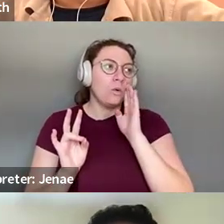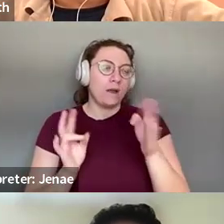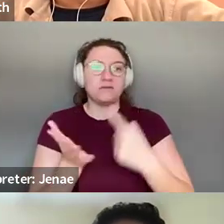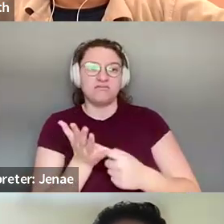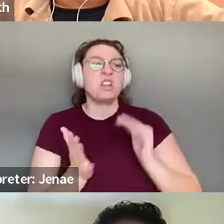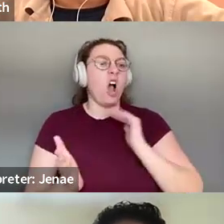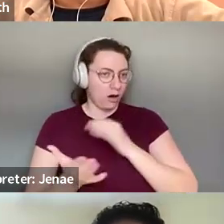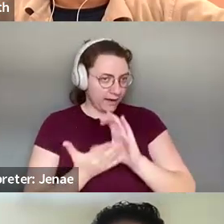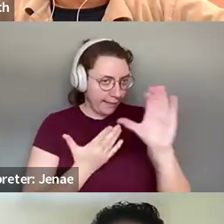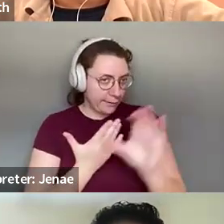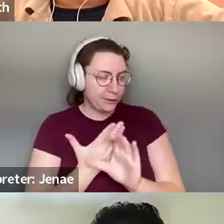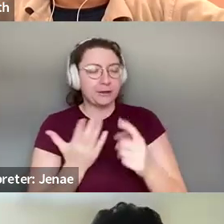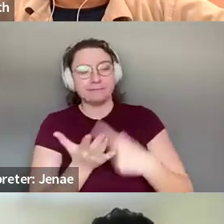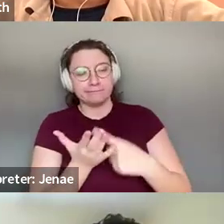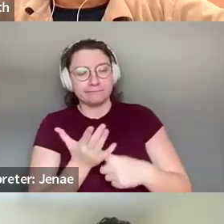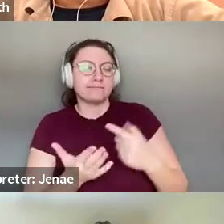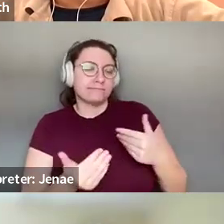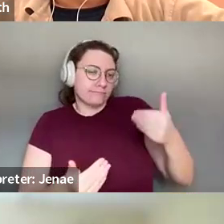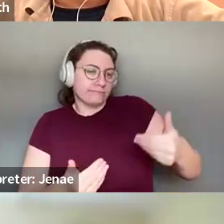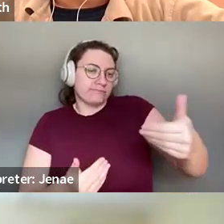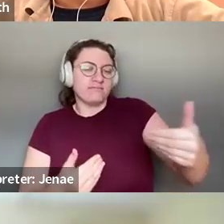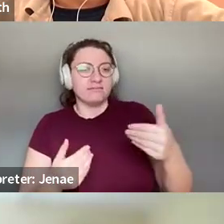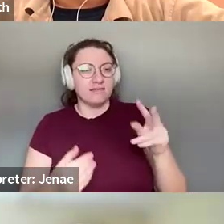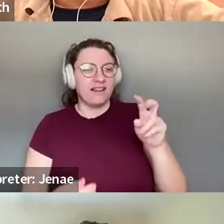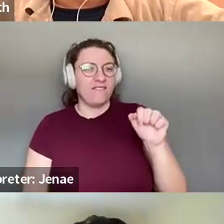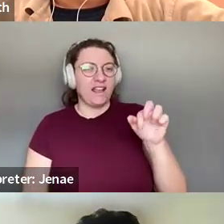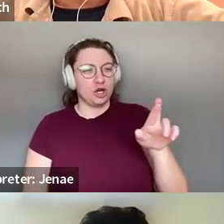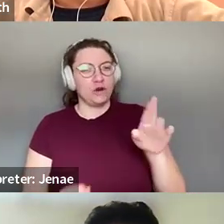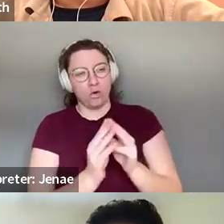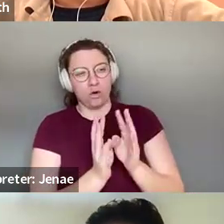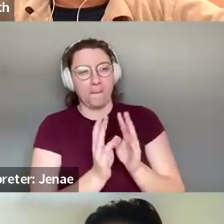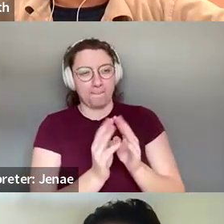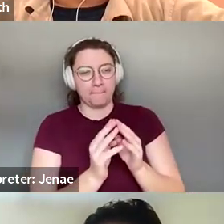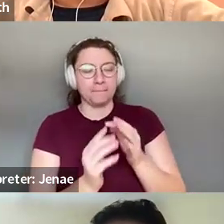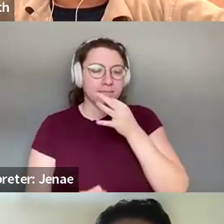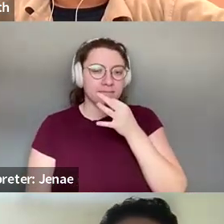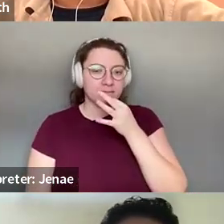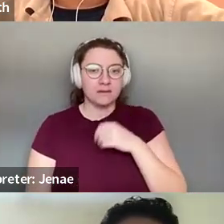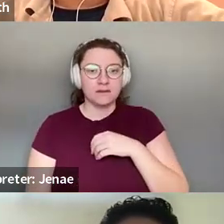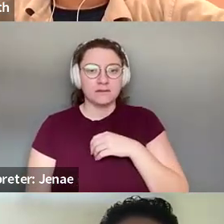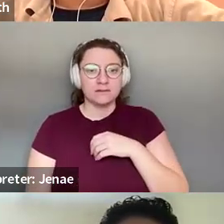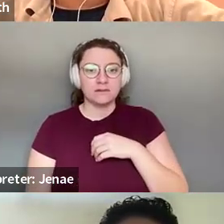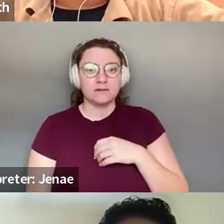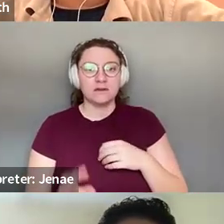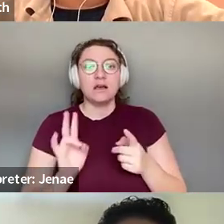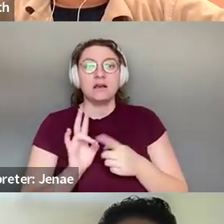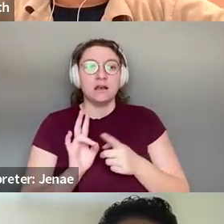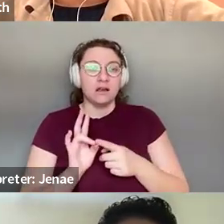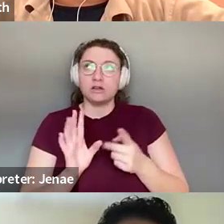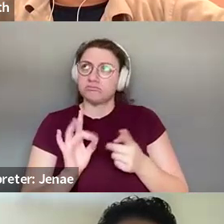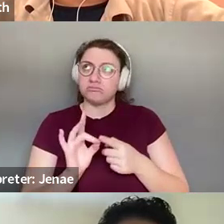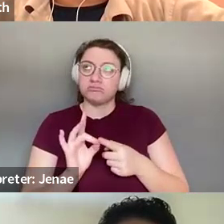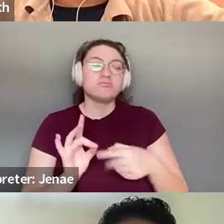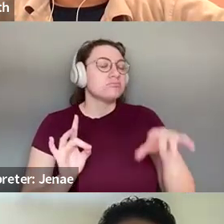over our calendar, talk about some upcoming vendor forums that we have. I'm going to go to the DSP Collaborative website. This is